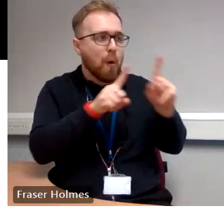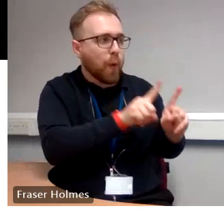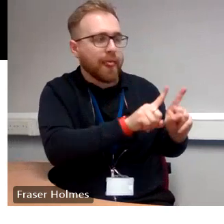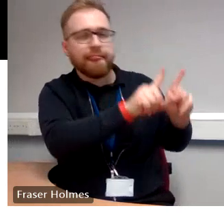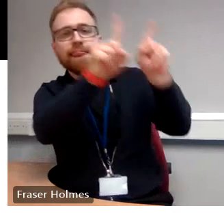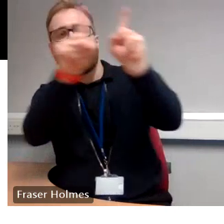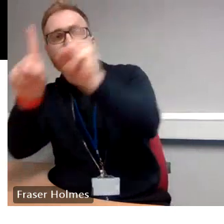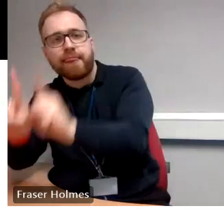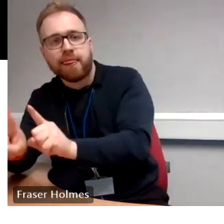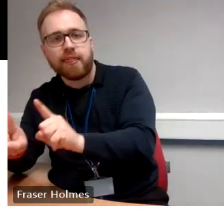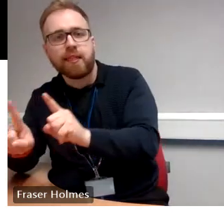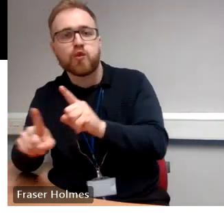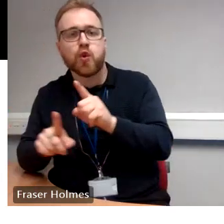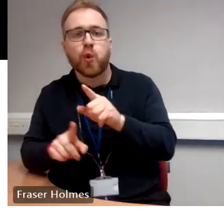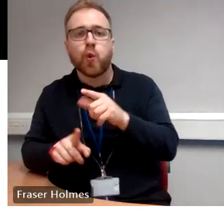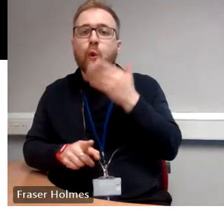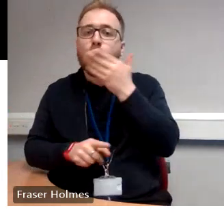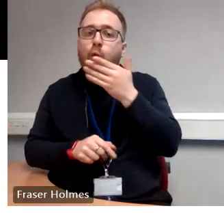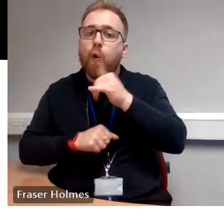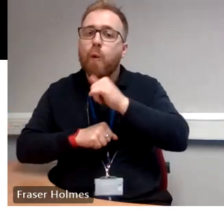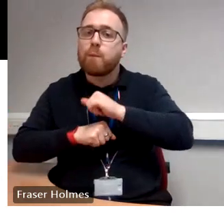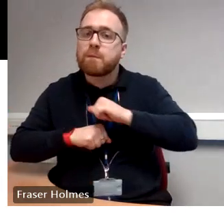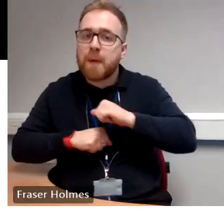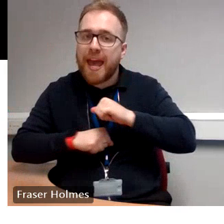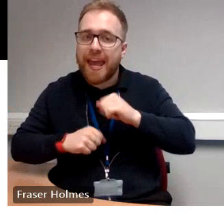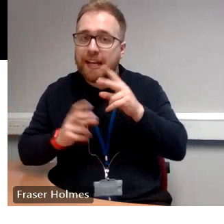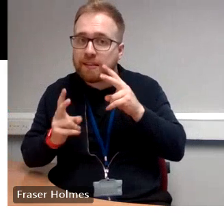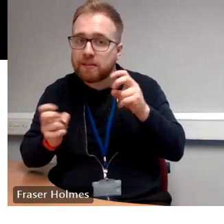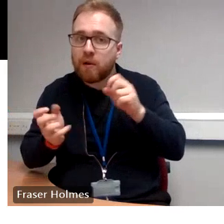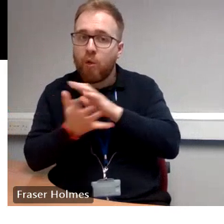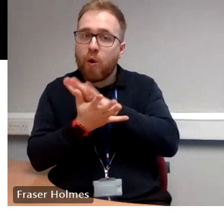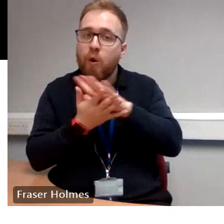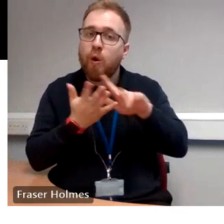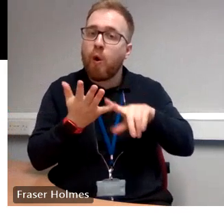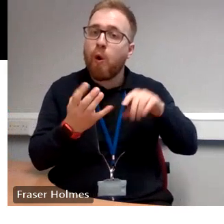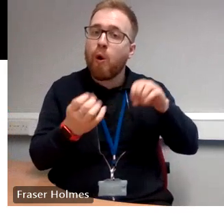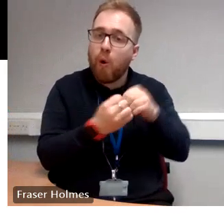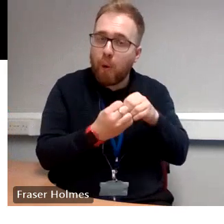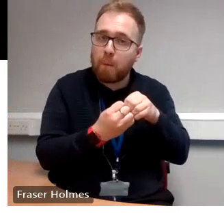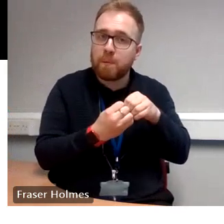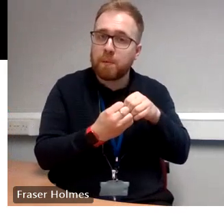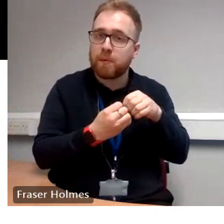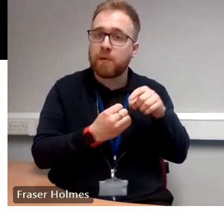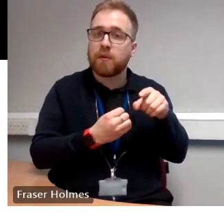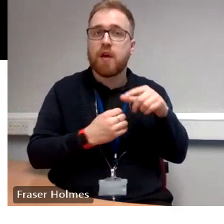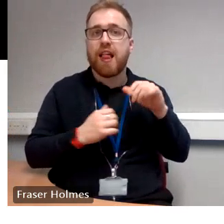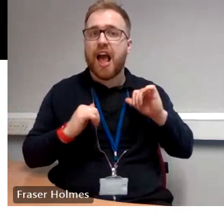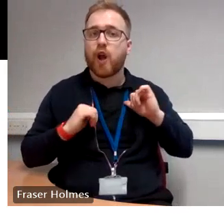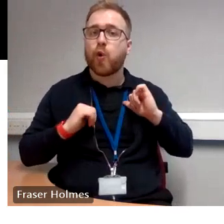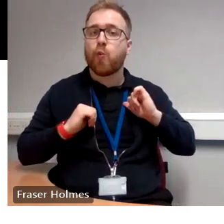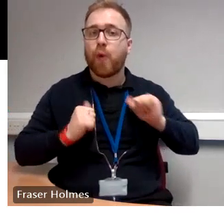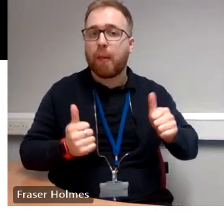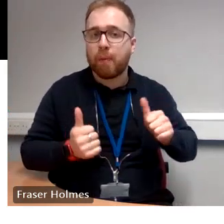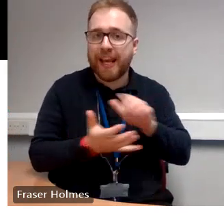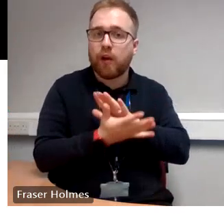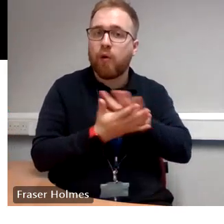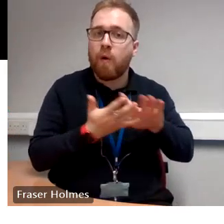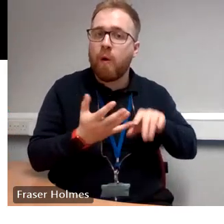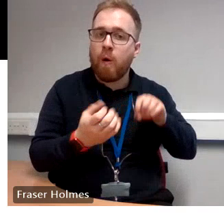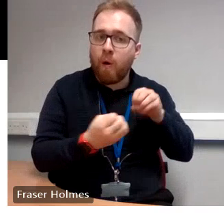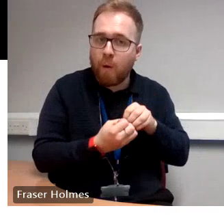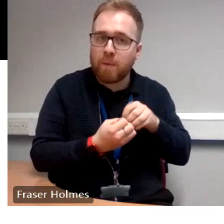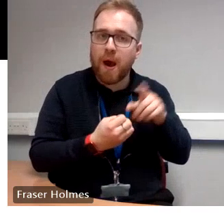went to the local warm spaces, the hubs that we have, which are sort of wellbeing hubs that are available. And